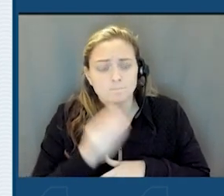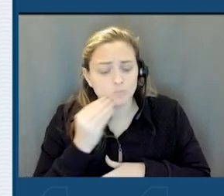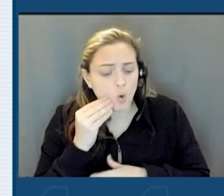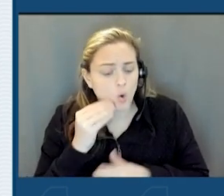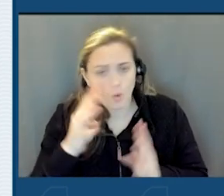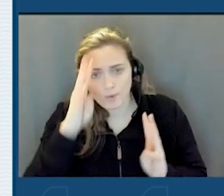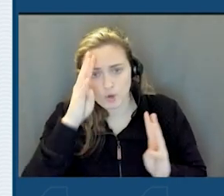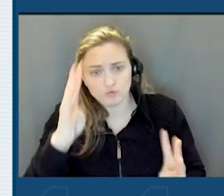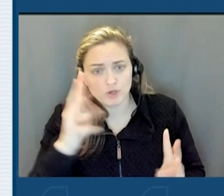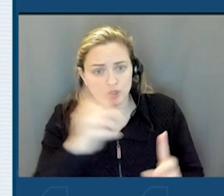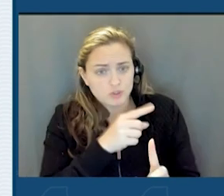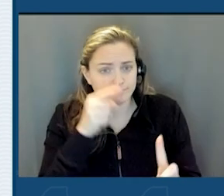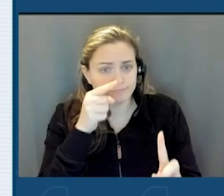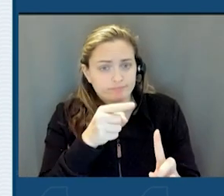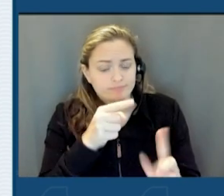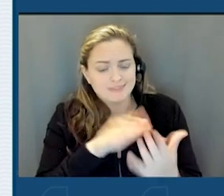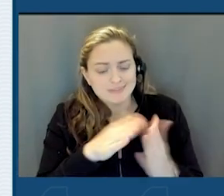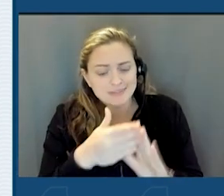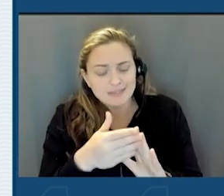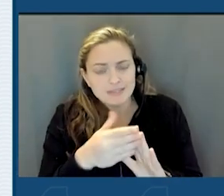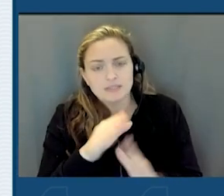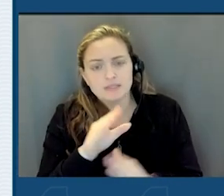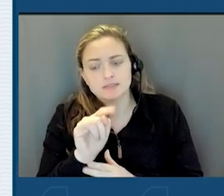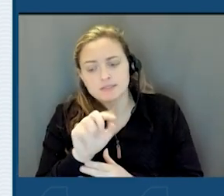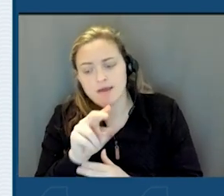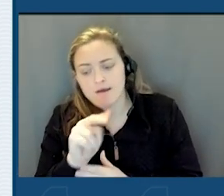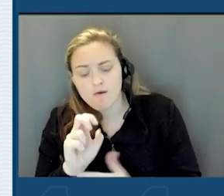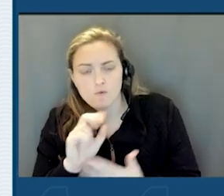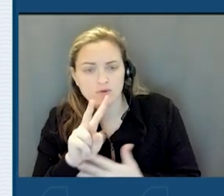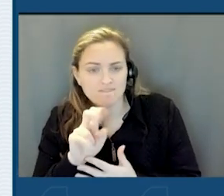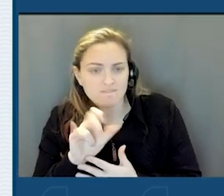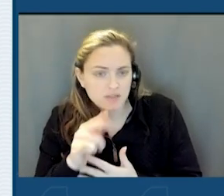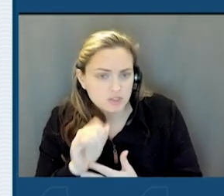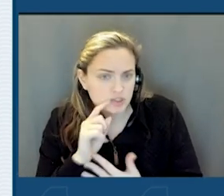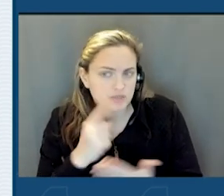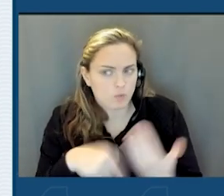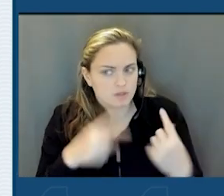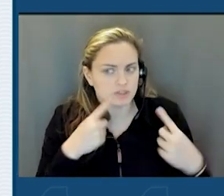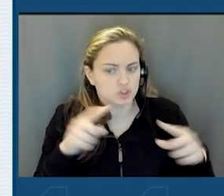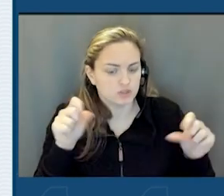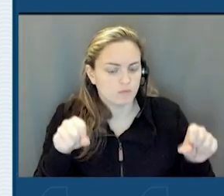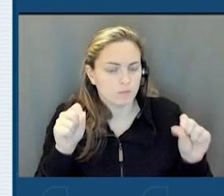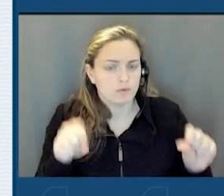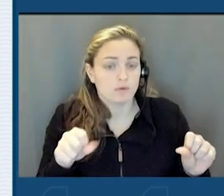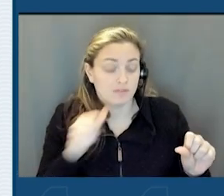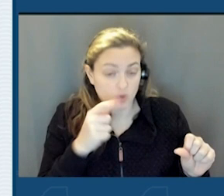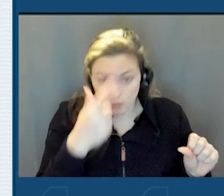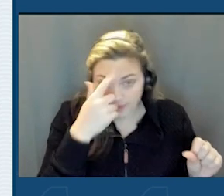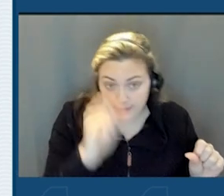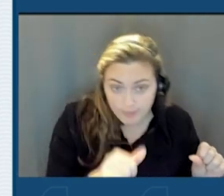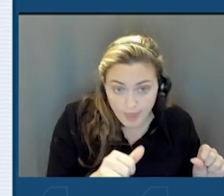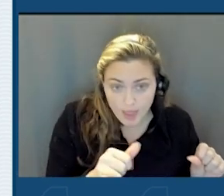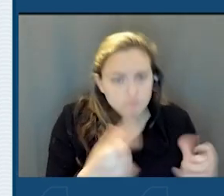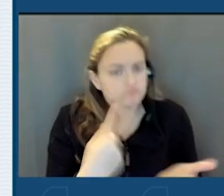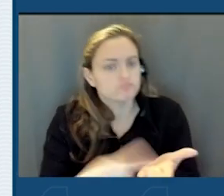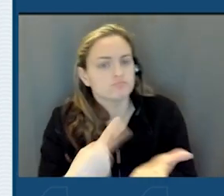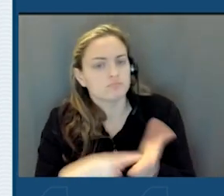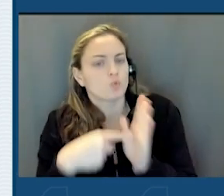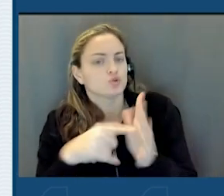for cities, towns, villages that are realistic and achievable. And if you don't think so, we'll talk about it and we'll show you